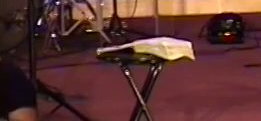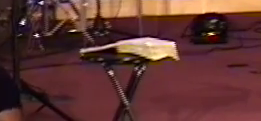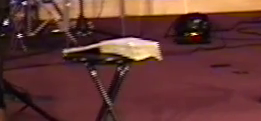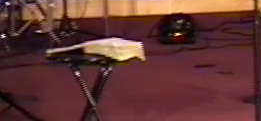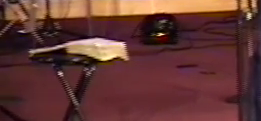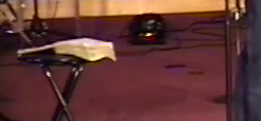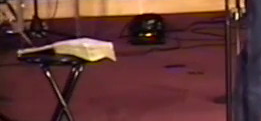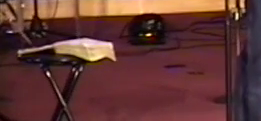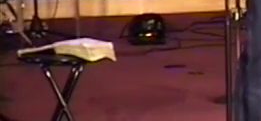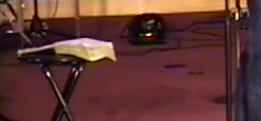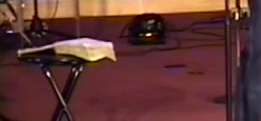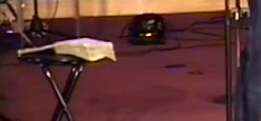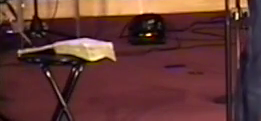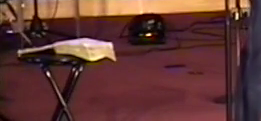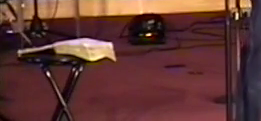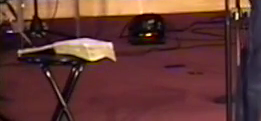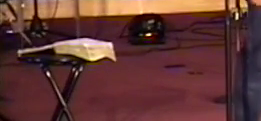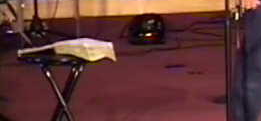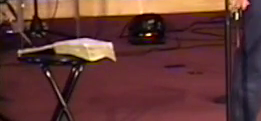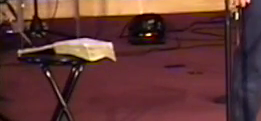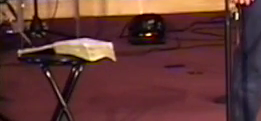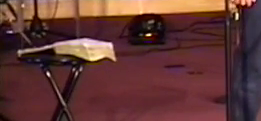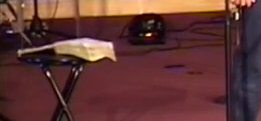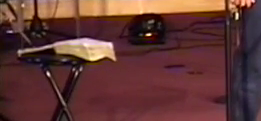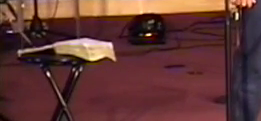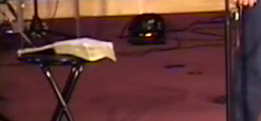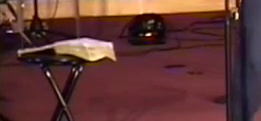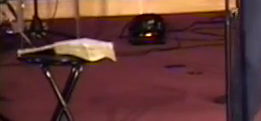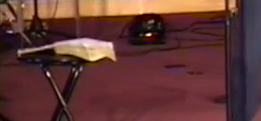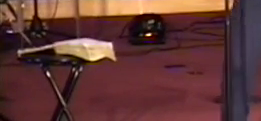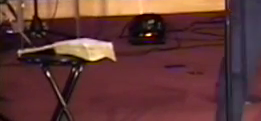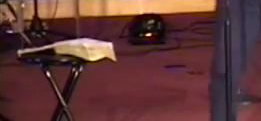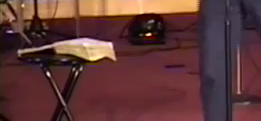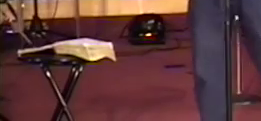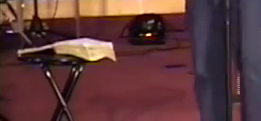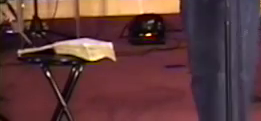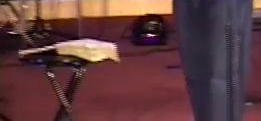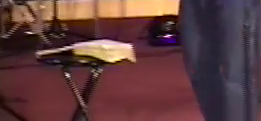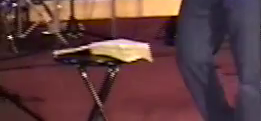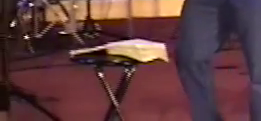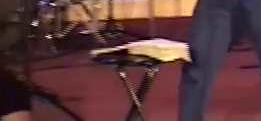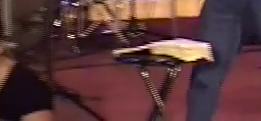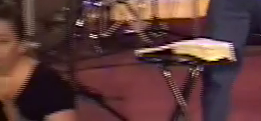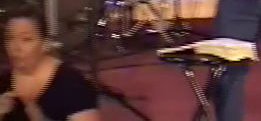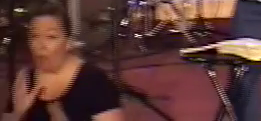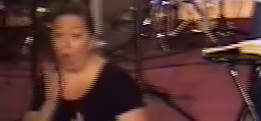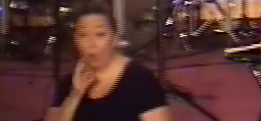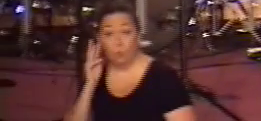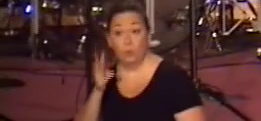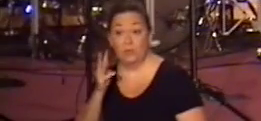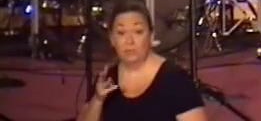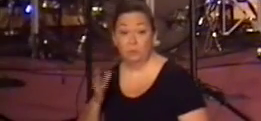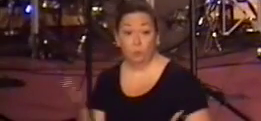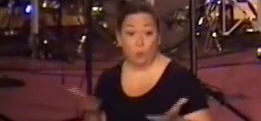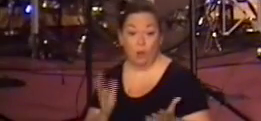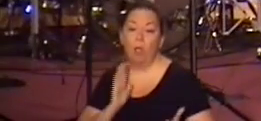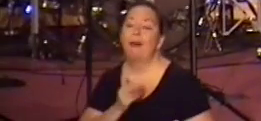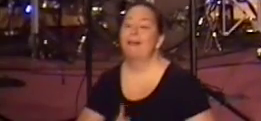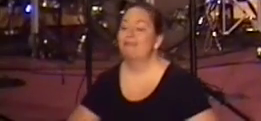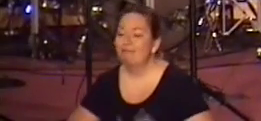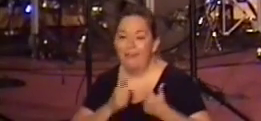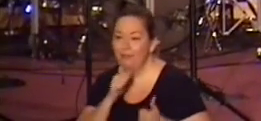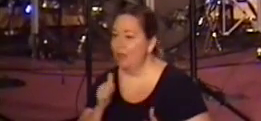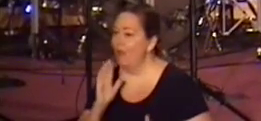as a bright light in a crooked and dark time. You see, most of our witnessing is our life and not